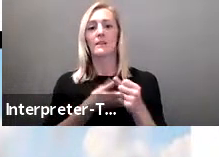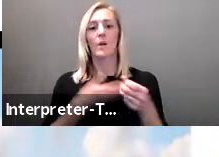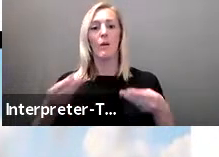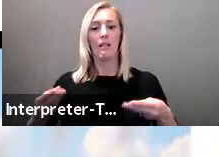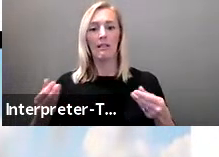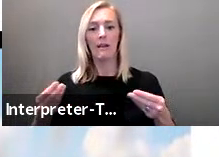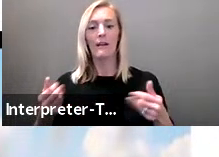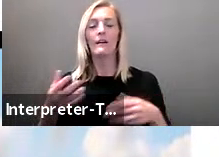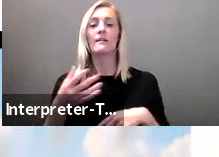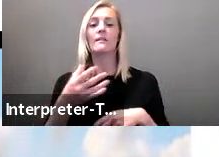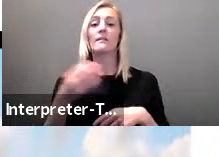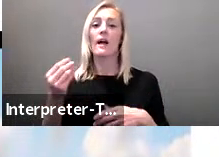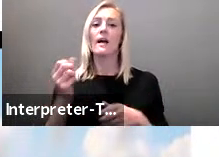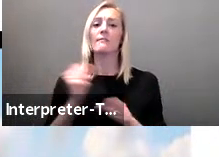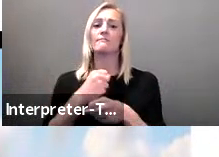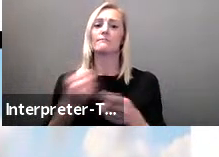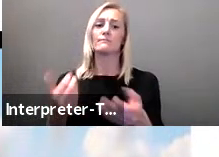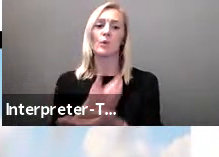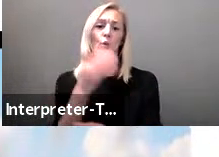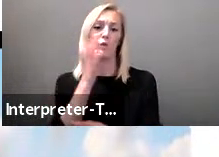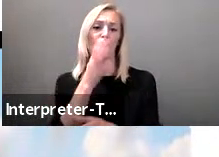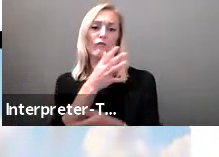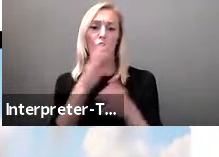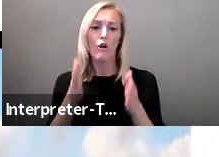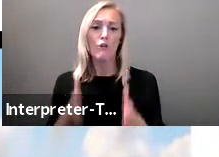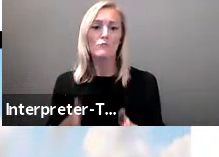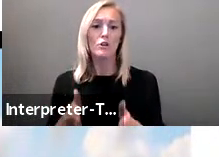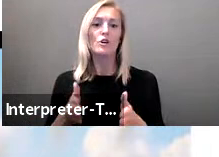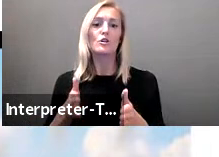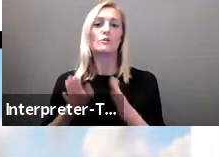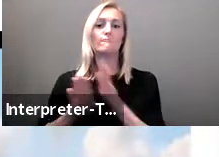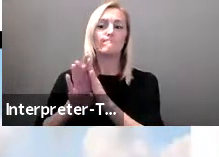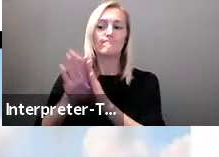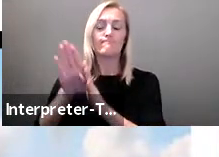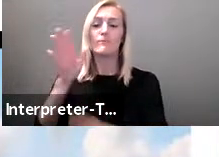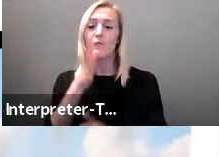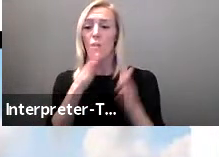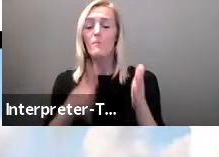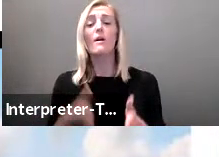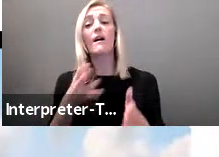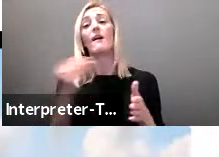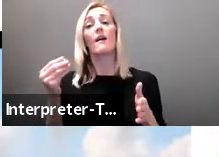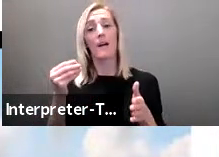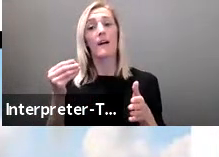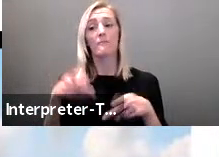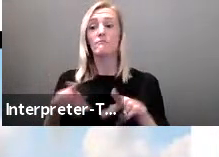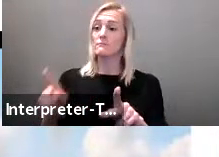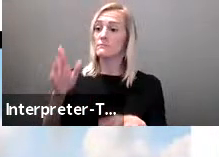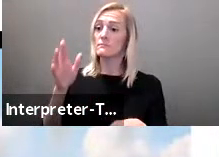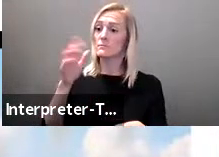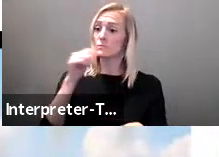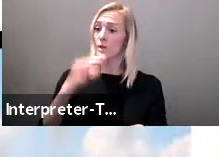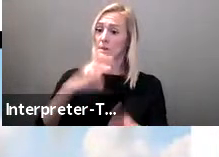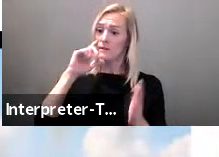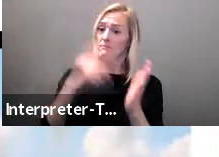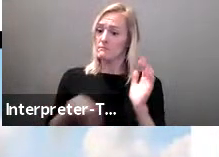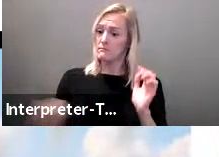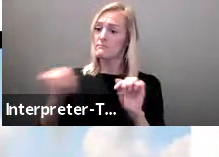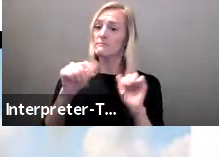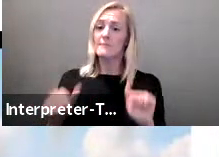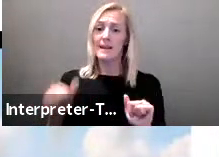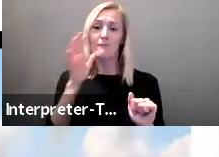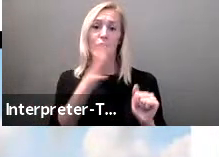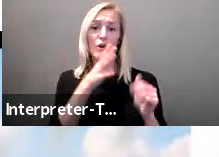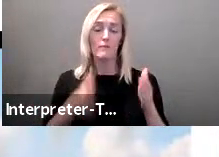also create new farmers, beginning farmers, and let women also recognize that they're farmers and how that all comes